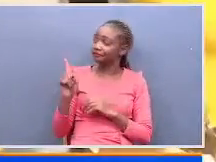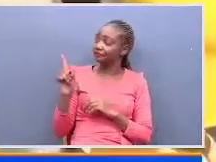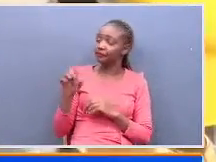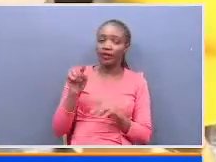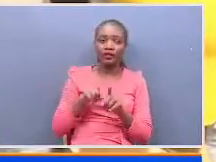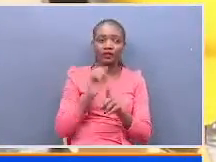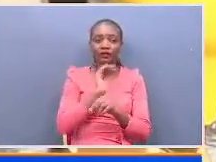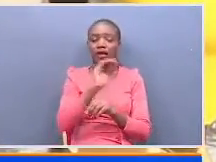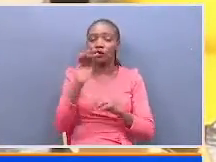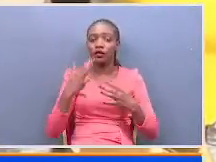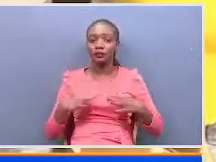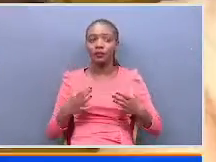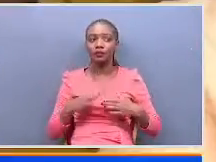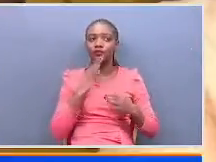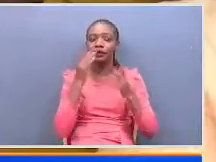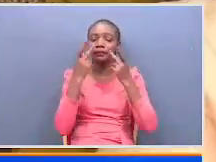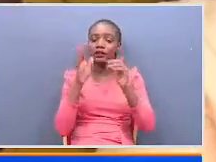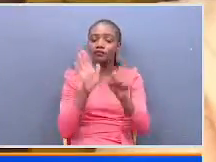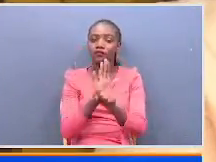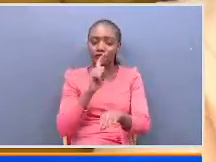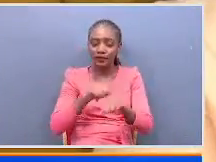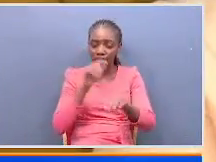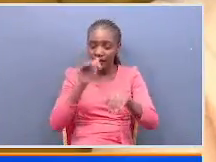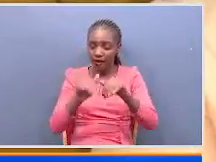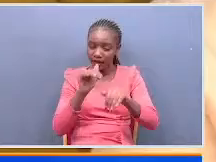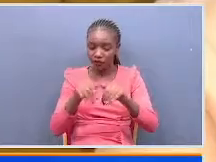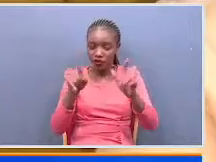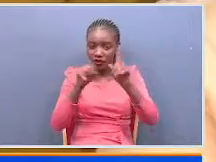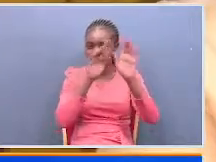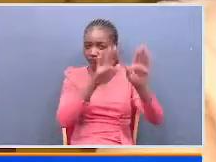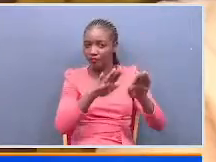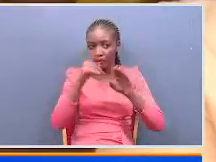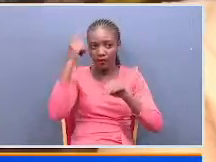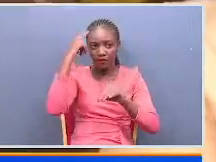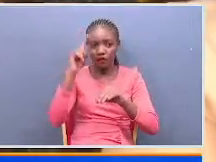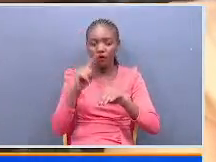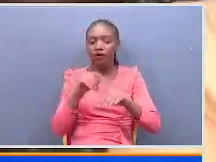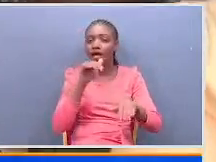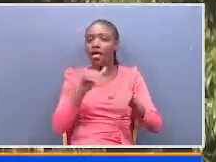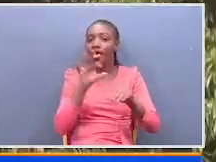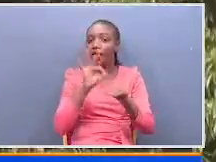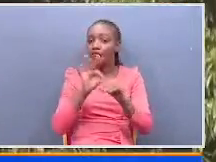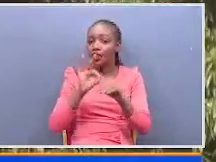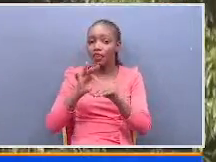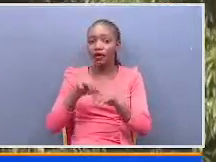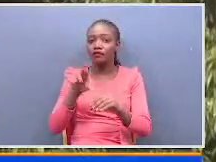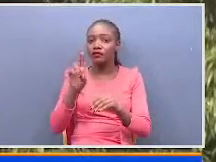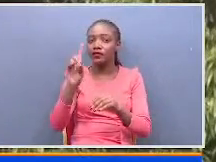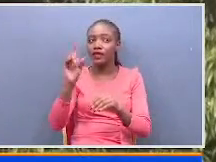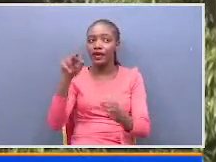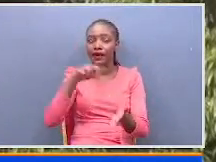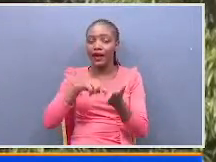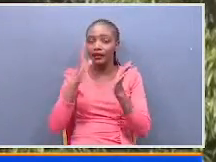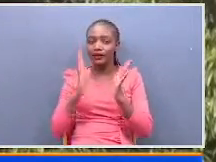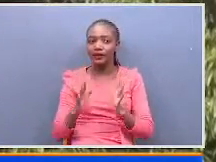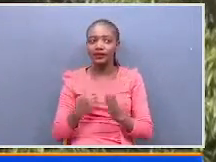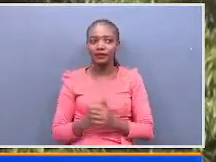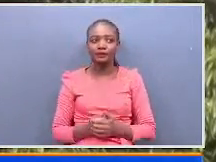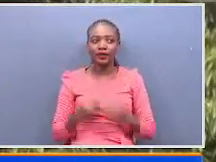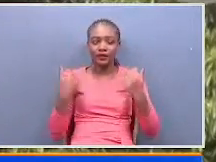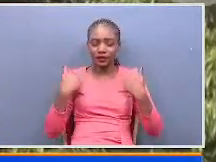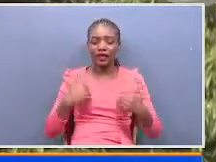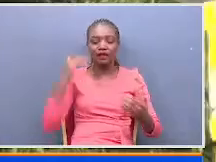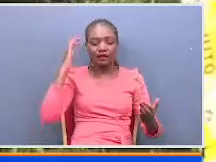residents to be peaceful on election day as he drummed up support for election of UDA candidates. Na ninaamini ya kwamba